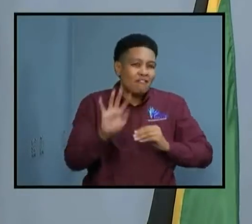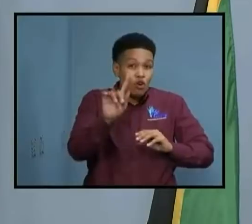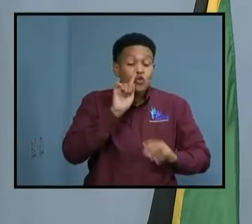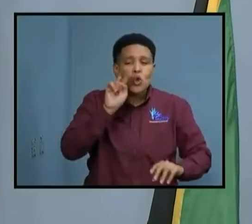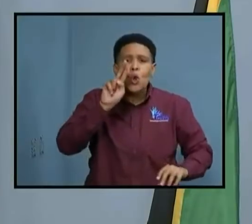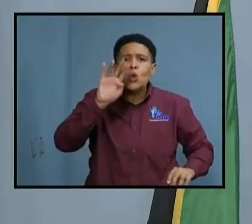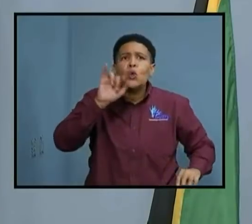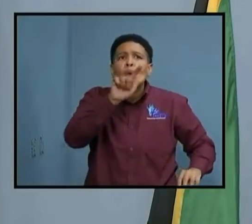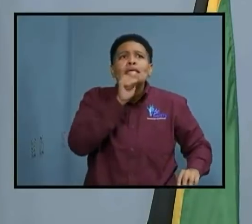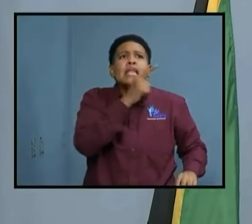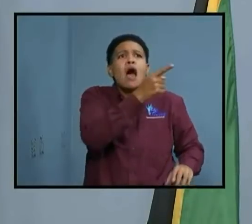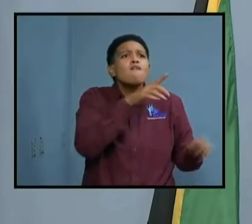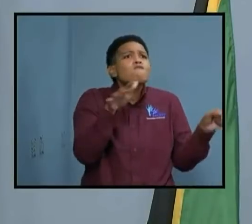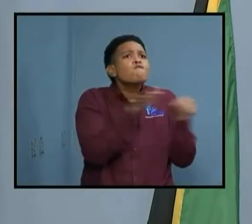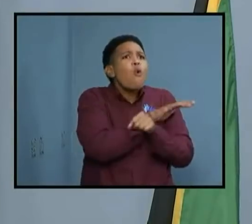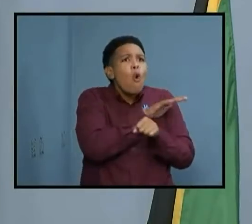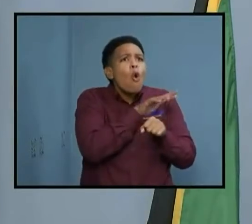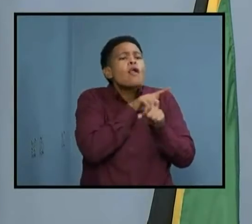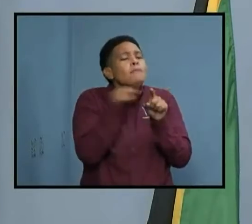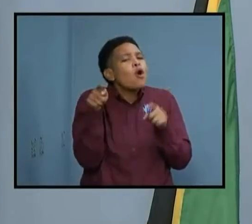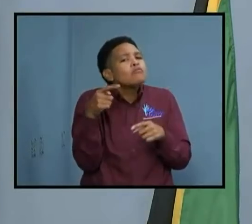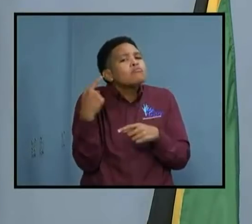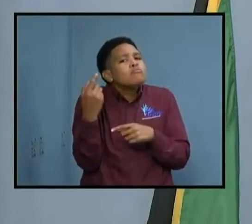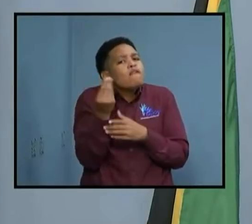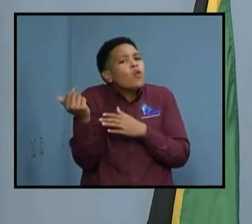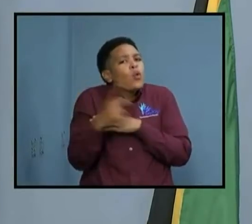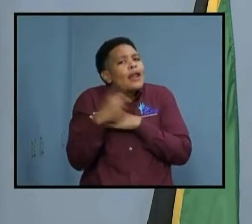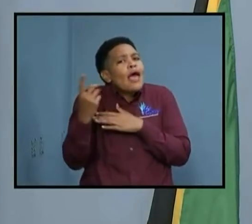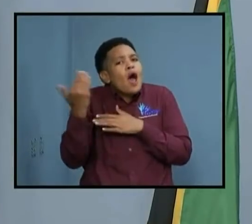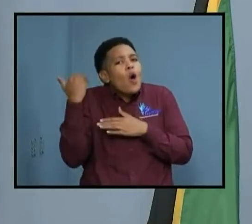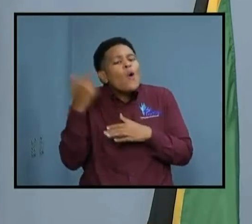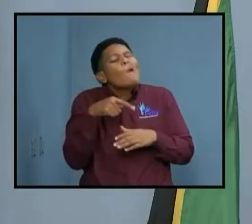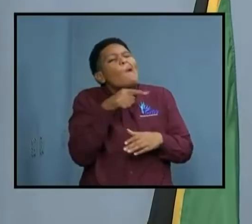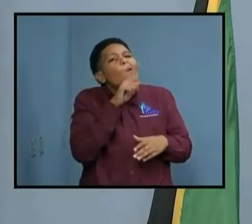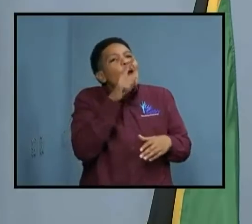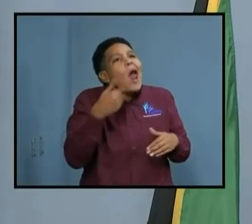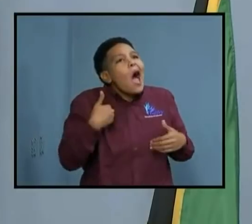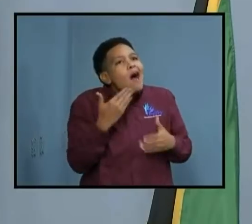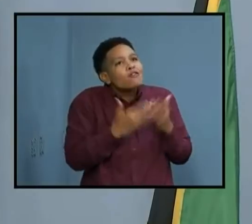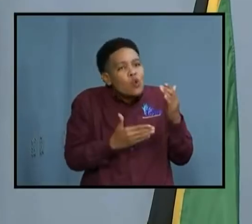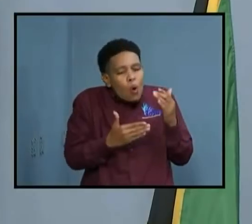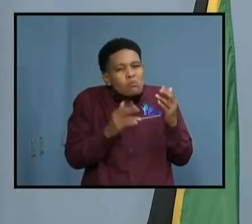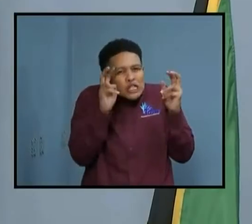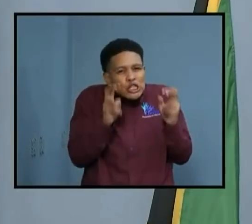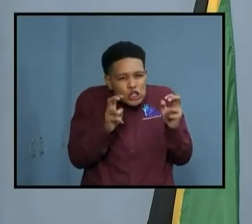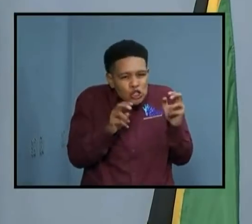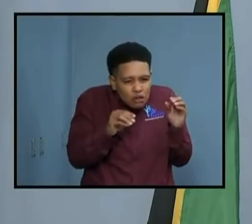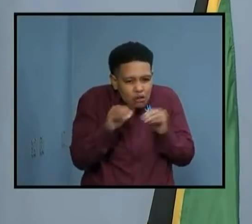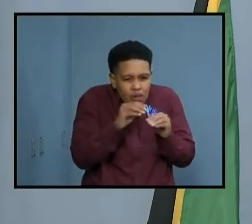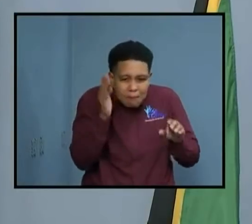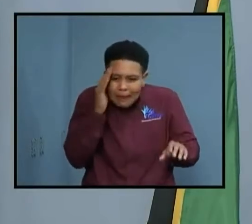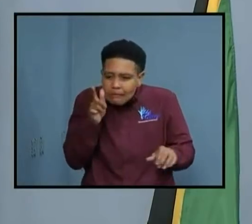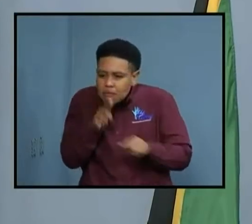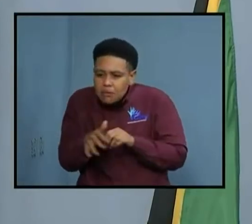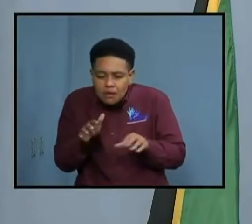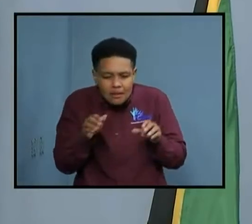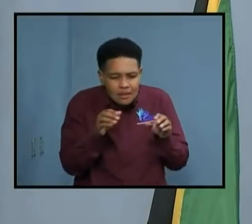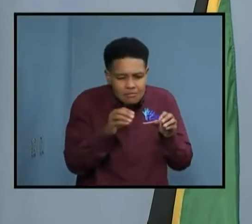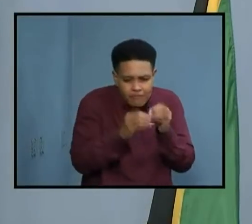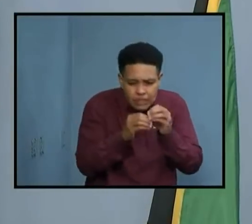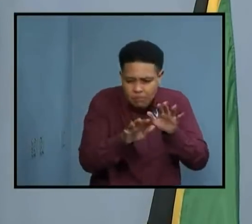UE is not currently full, but a few days ago, they did have some logistics issues around beds. As it relates